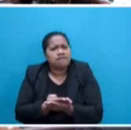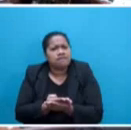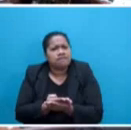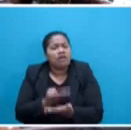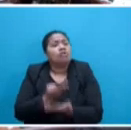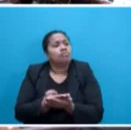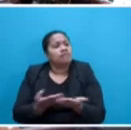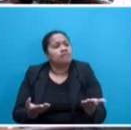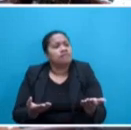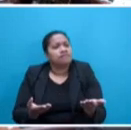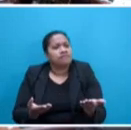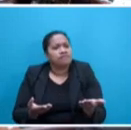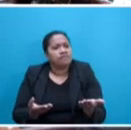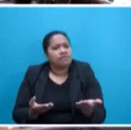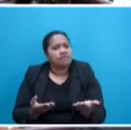Honorable member,